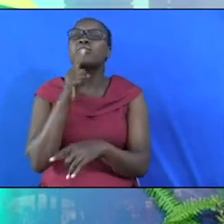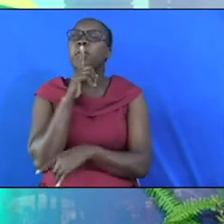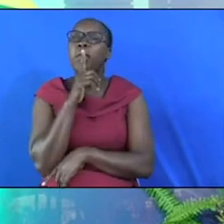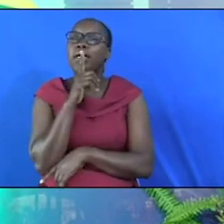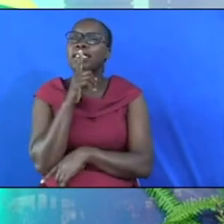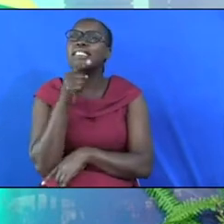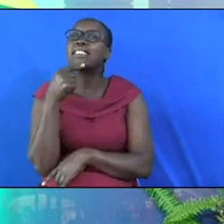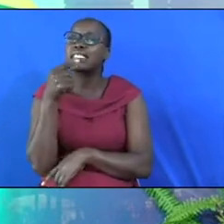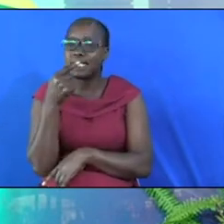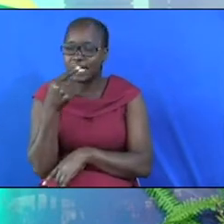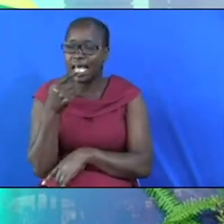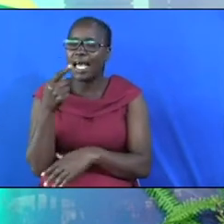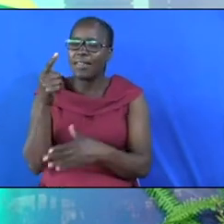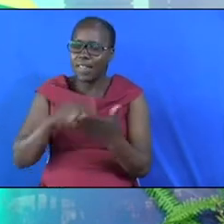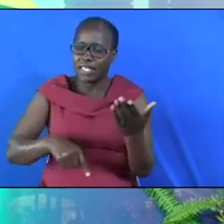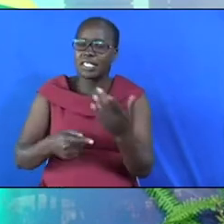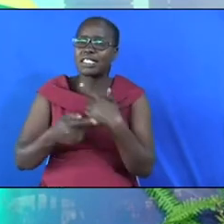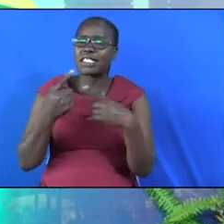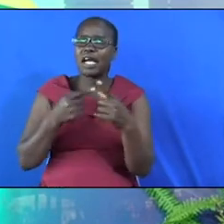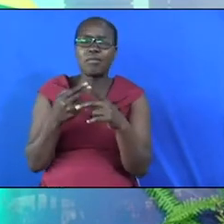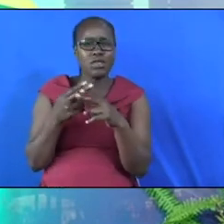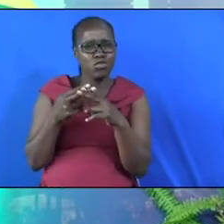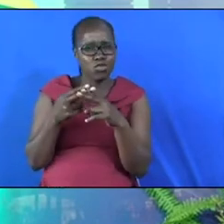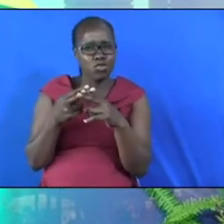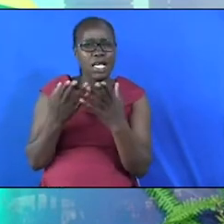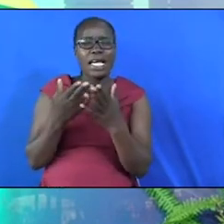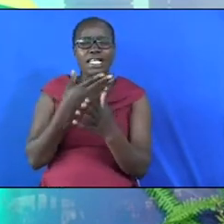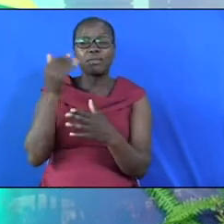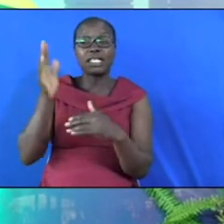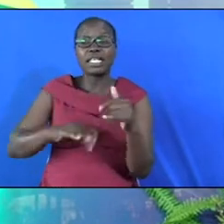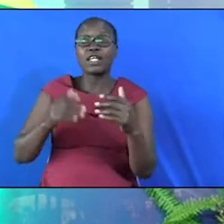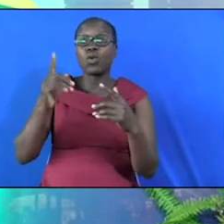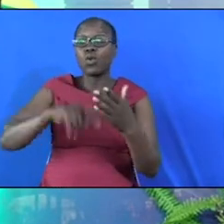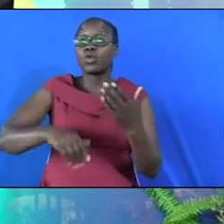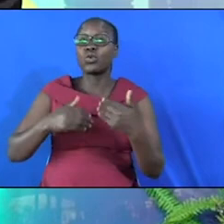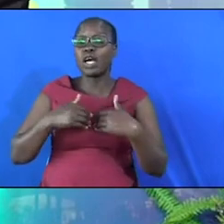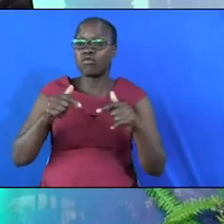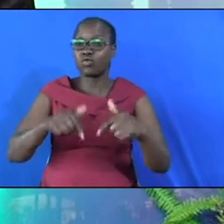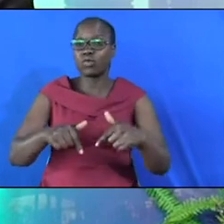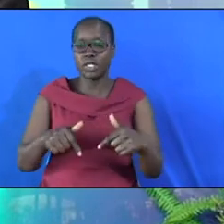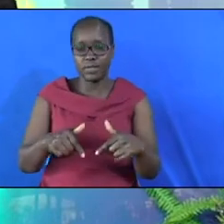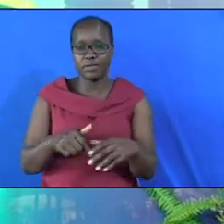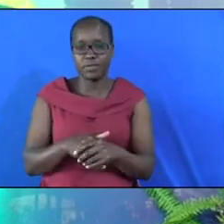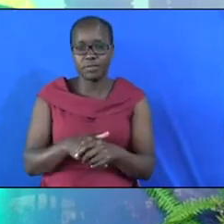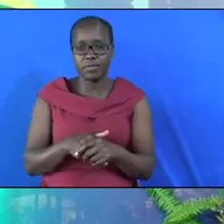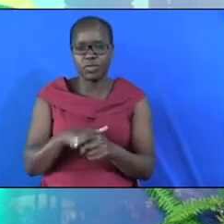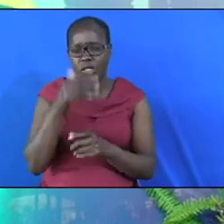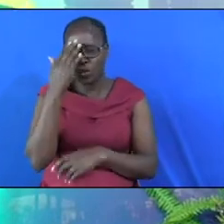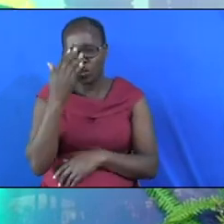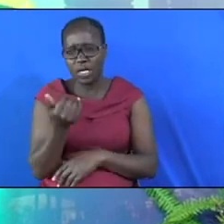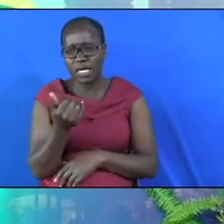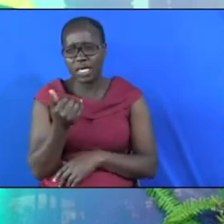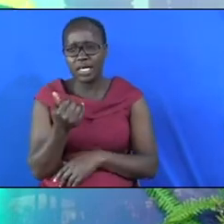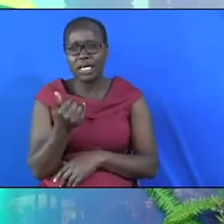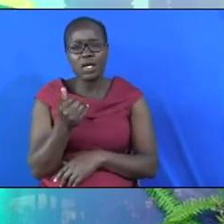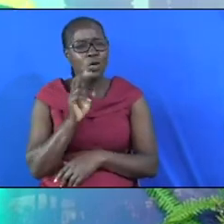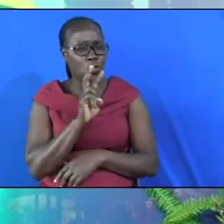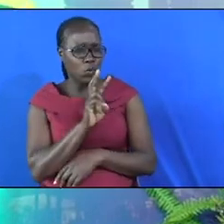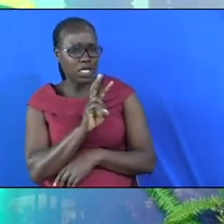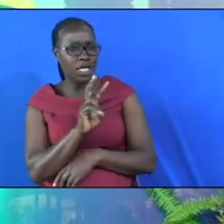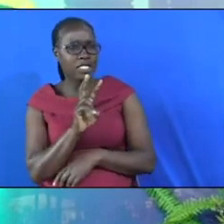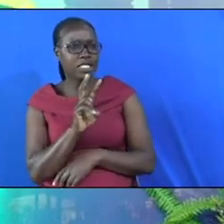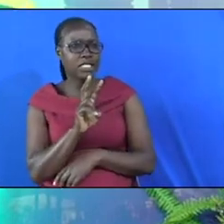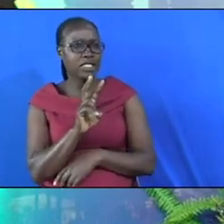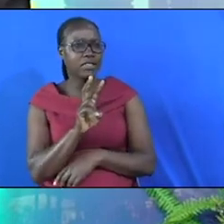amen, we are saying that what is coming is better than what we have today. Why? Because we can see